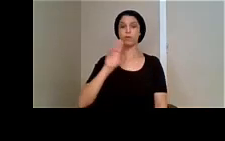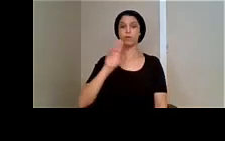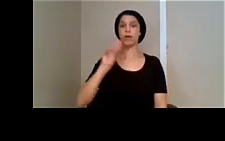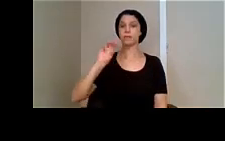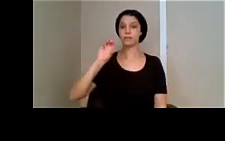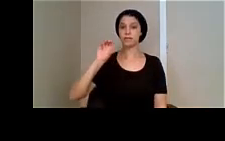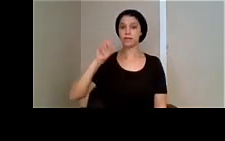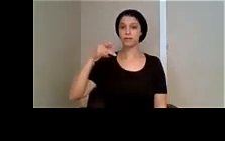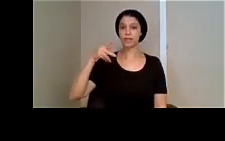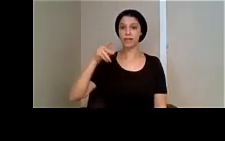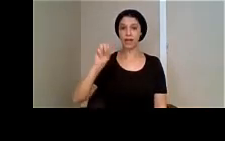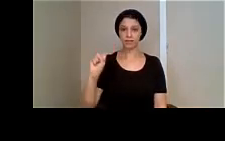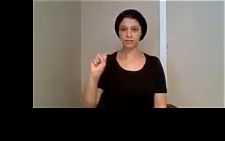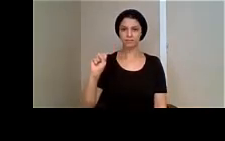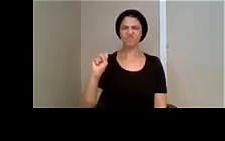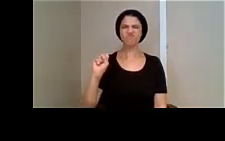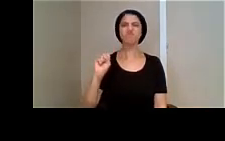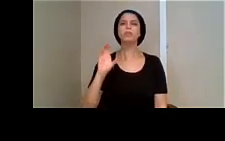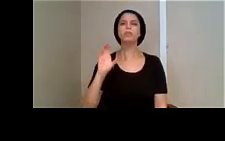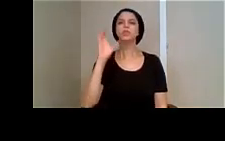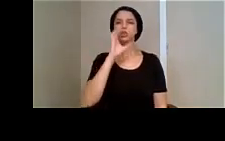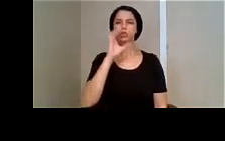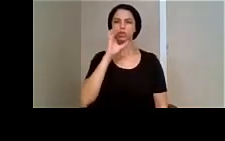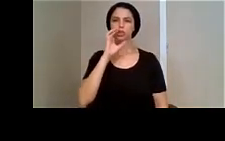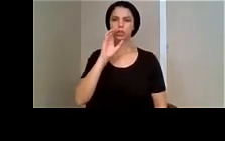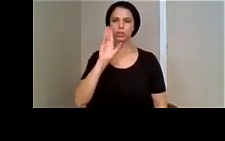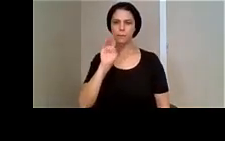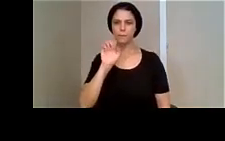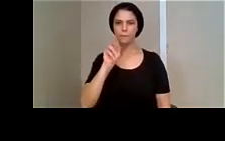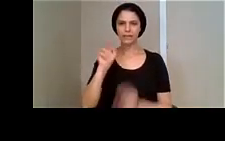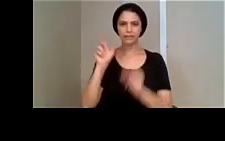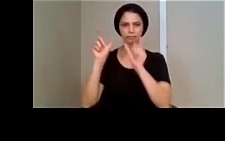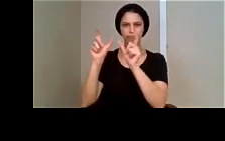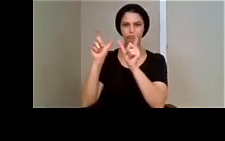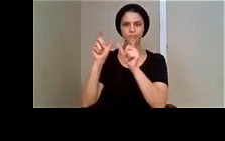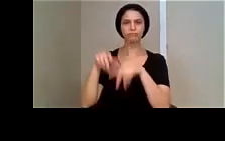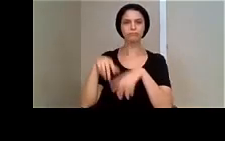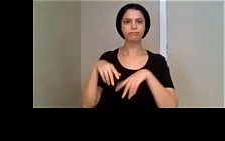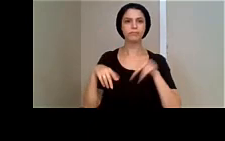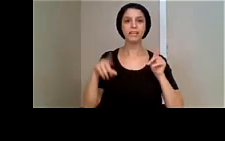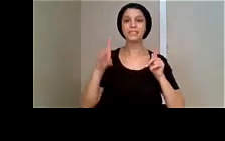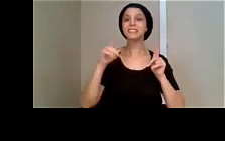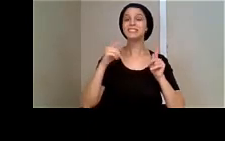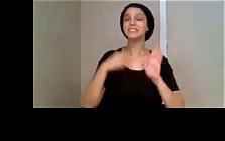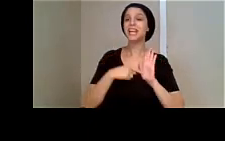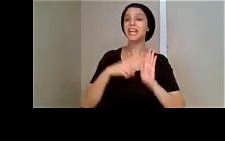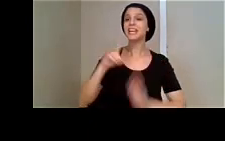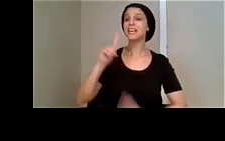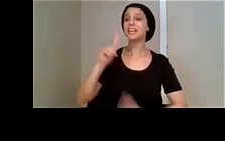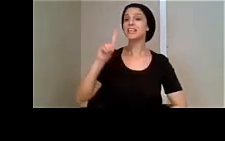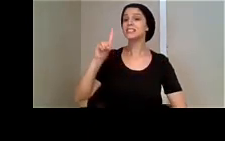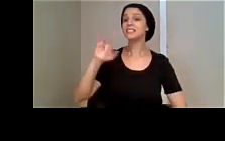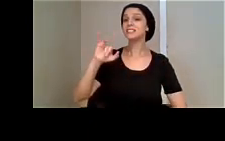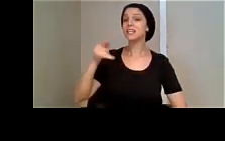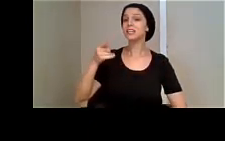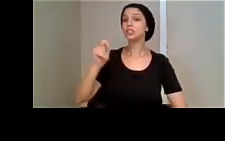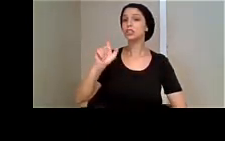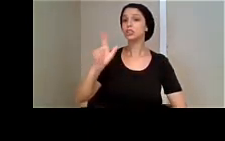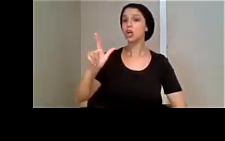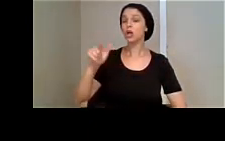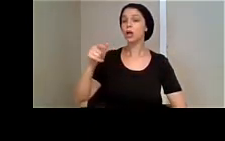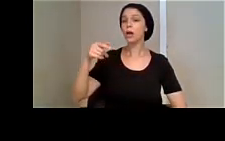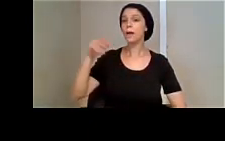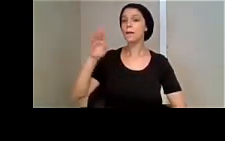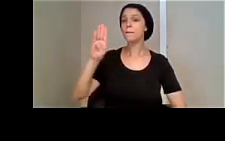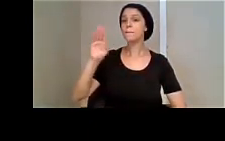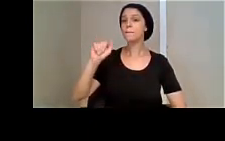homepage. In the search box up at the top, if I put in the term digital backpack, so I put in the term digital